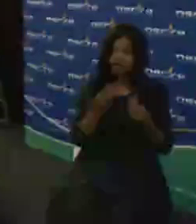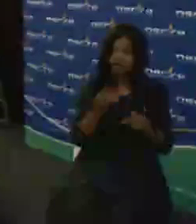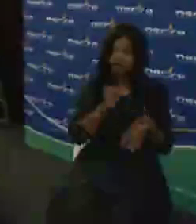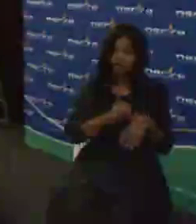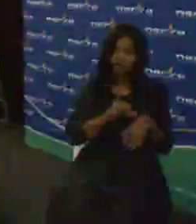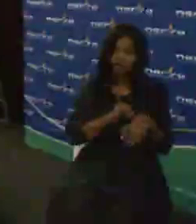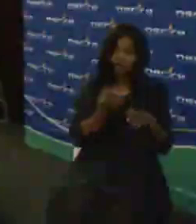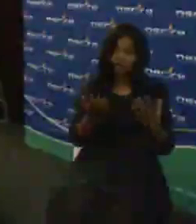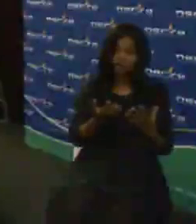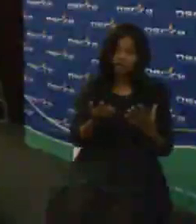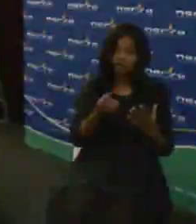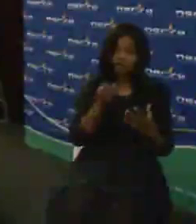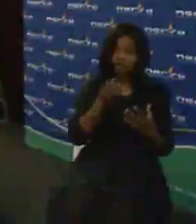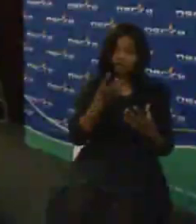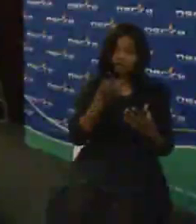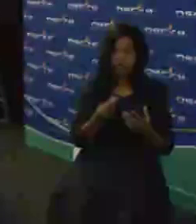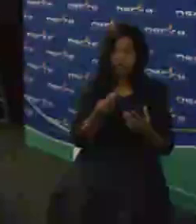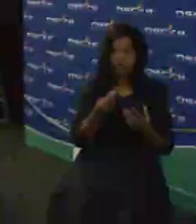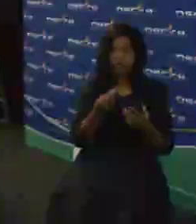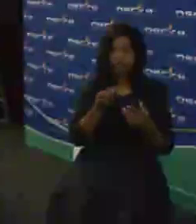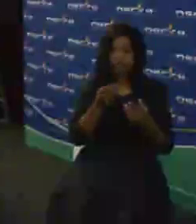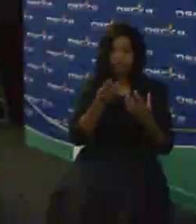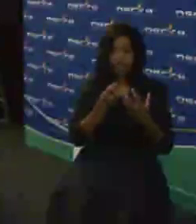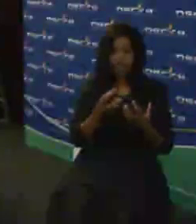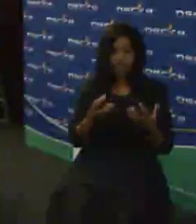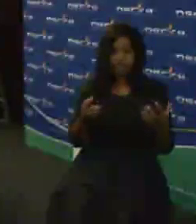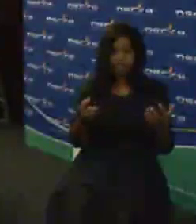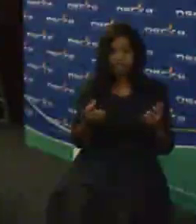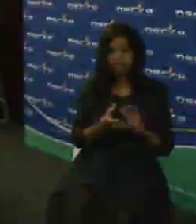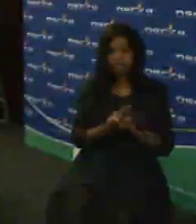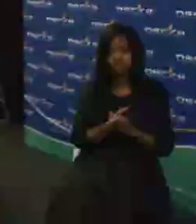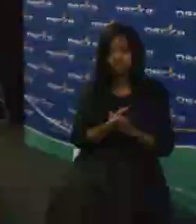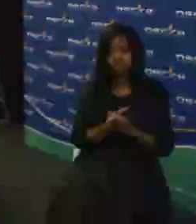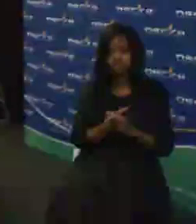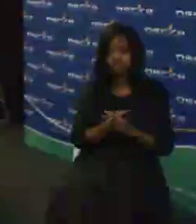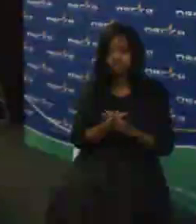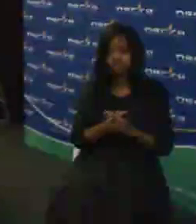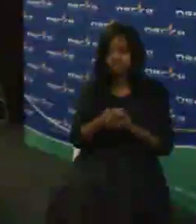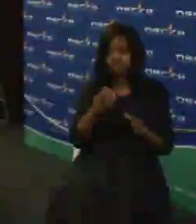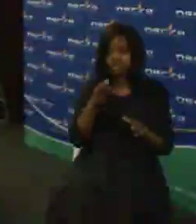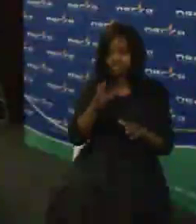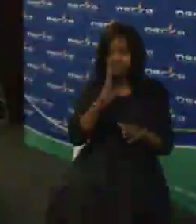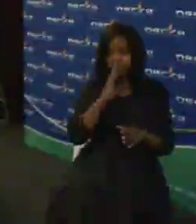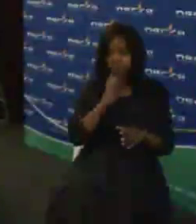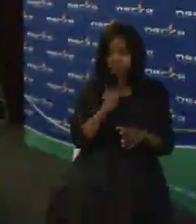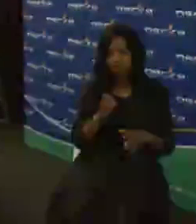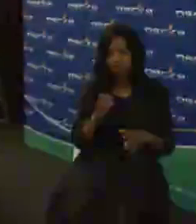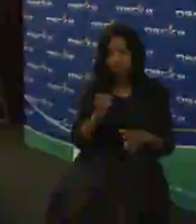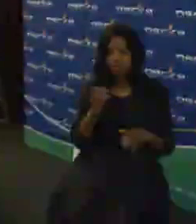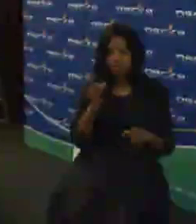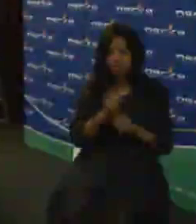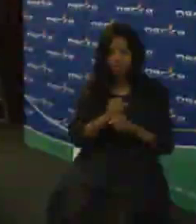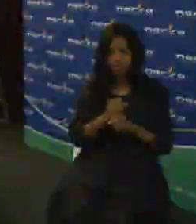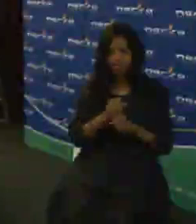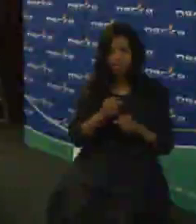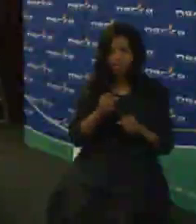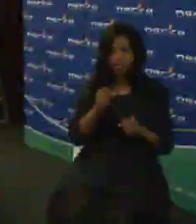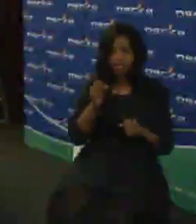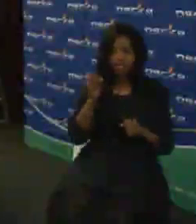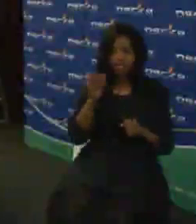where if we bring new assets in, they will be considered as they come into